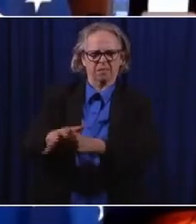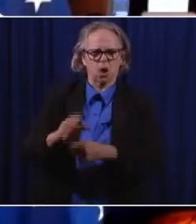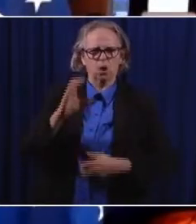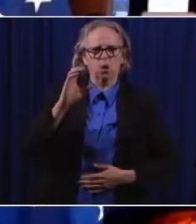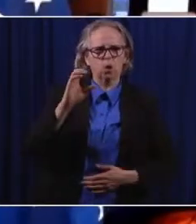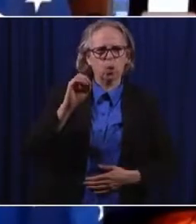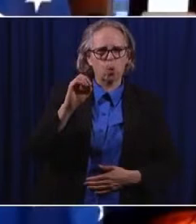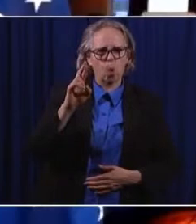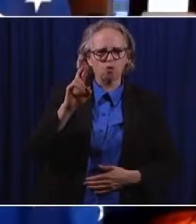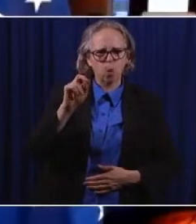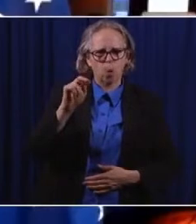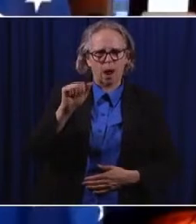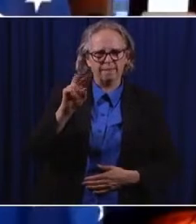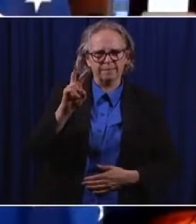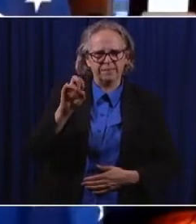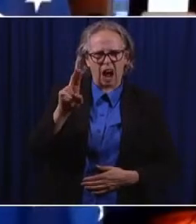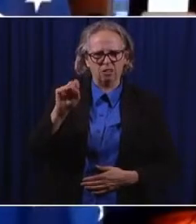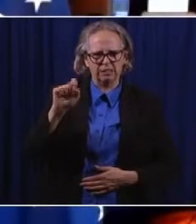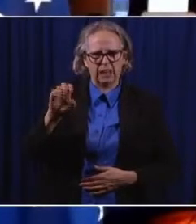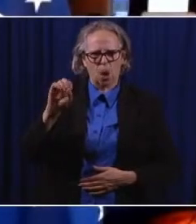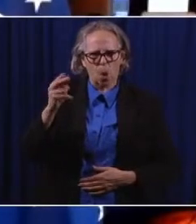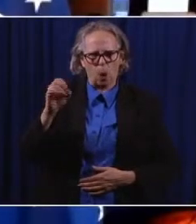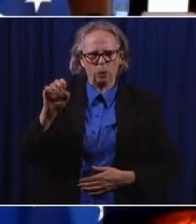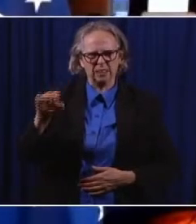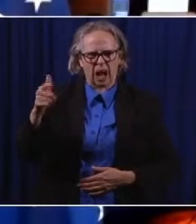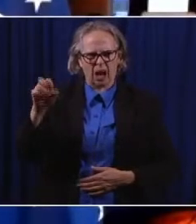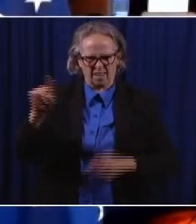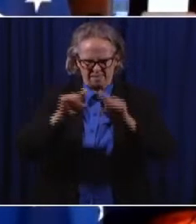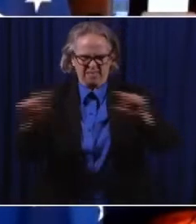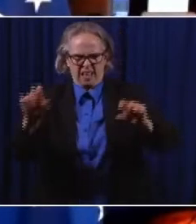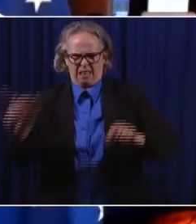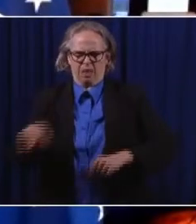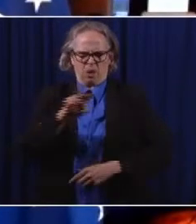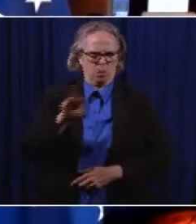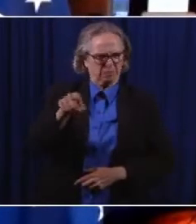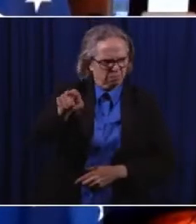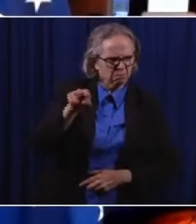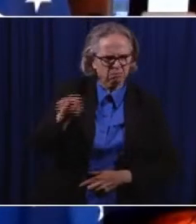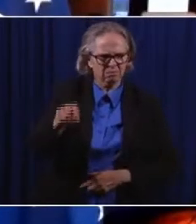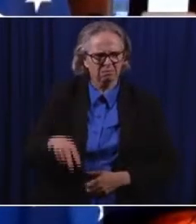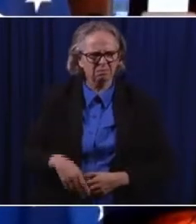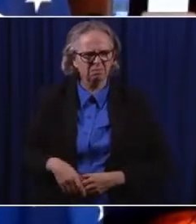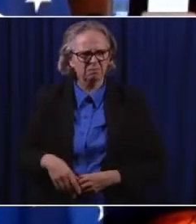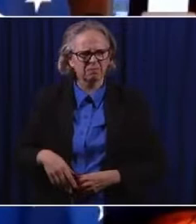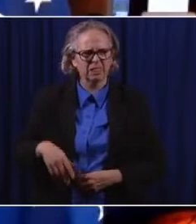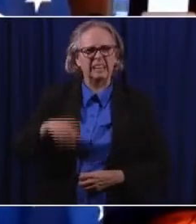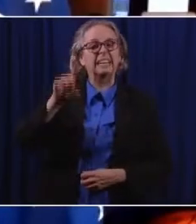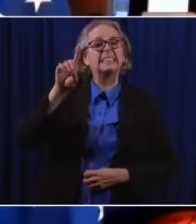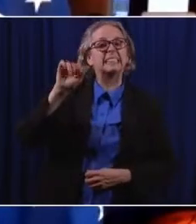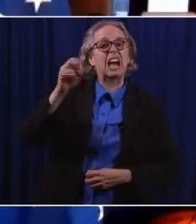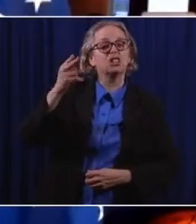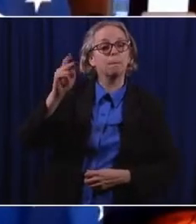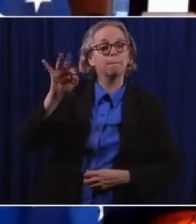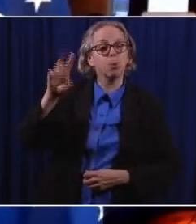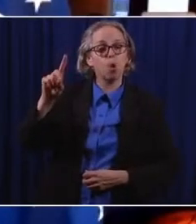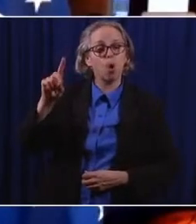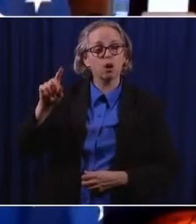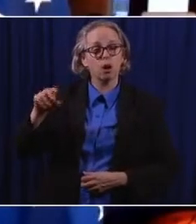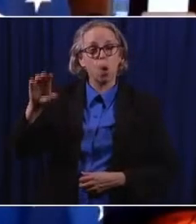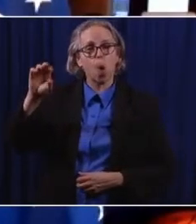the dashboard overview. We really appreciate what you did to help us have a little better perspective on